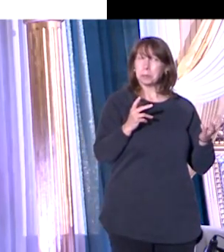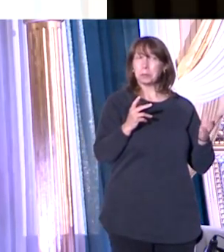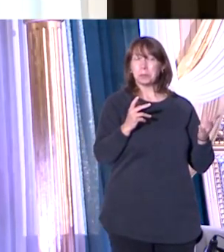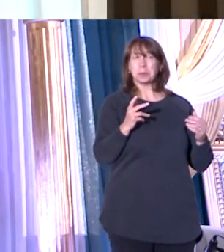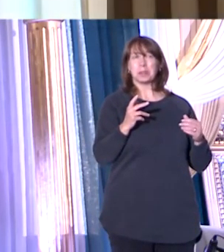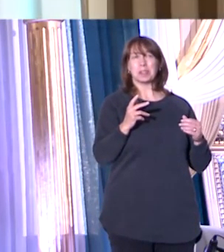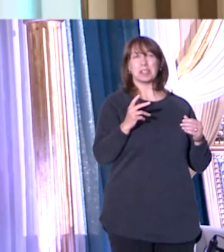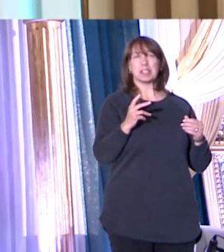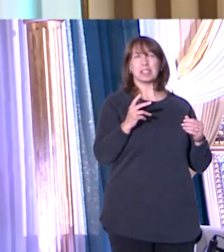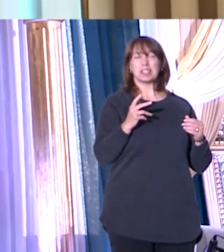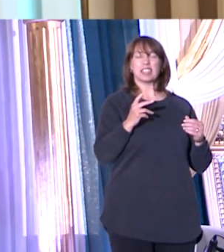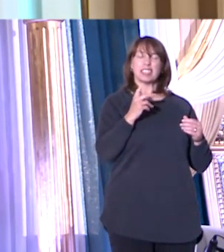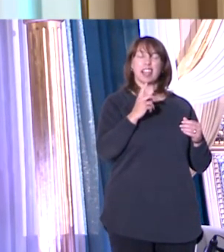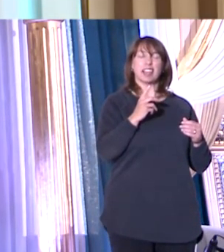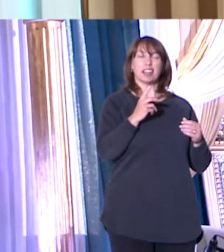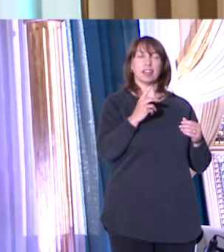dramatically.